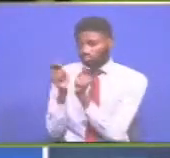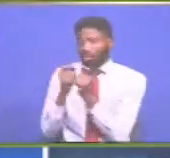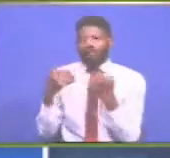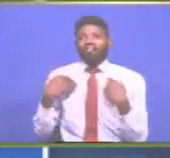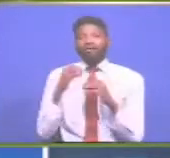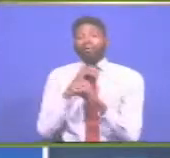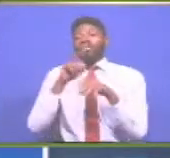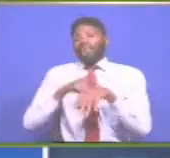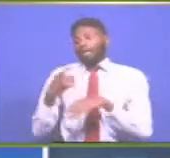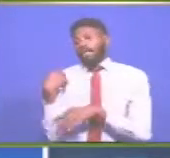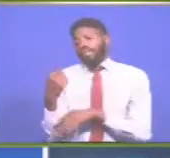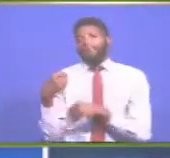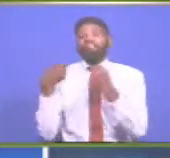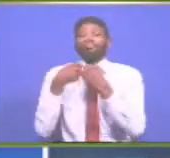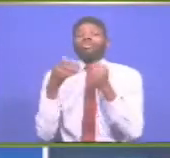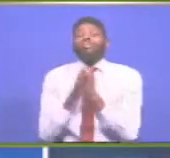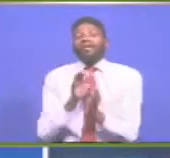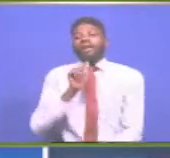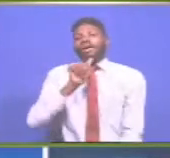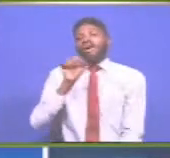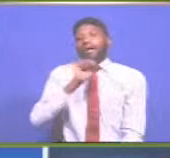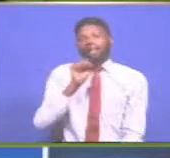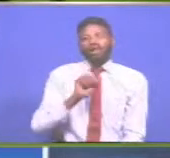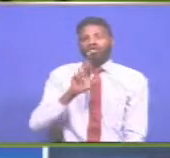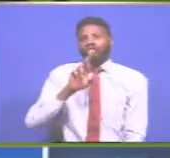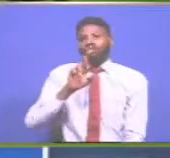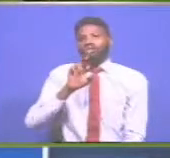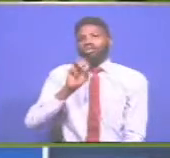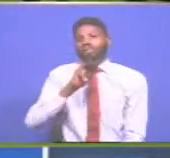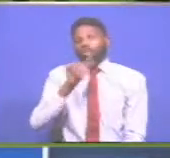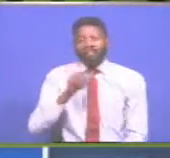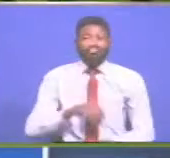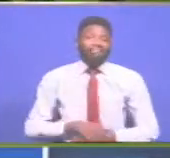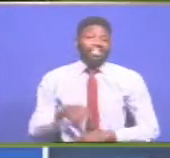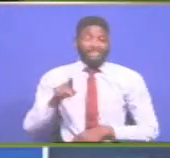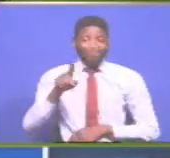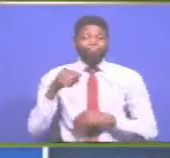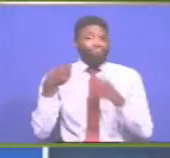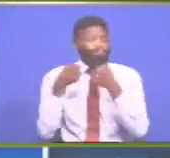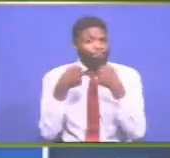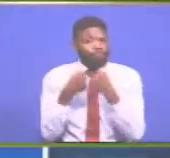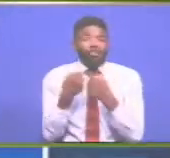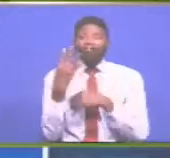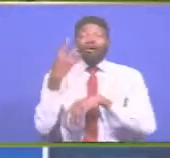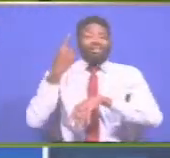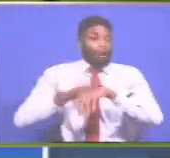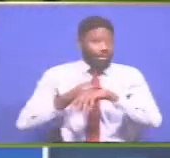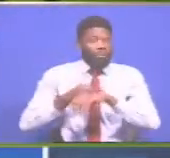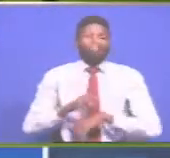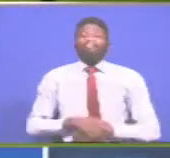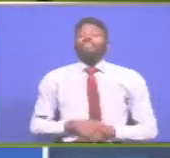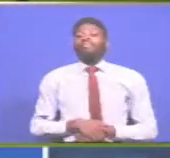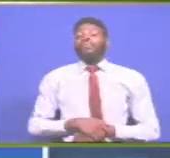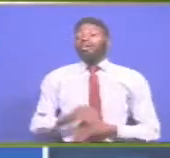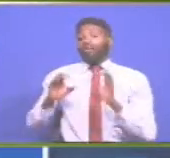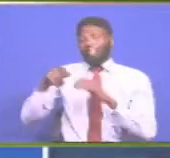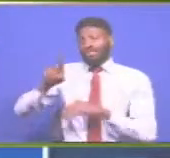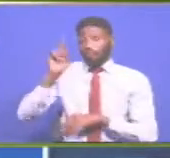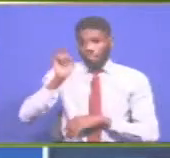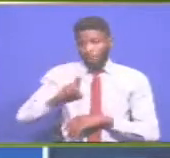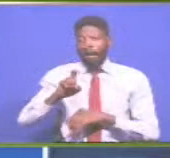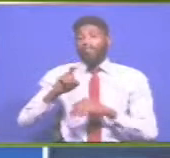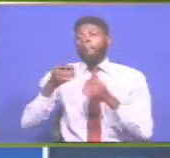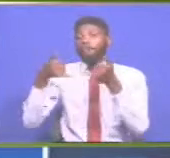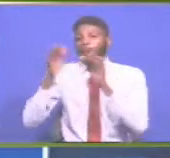AS Roma. However, given that they are playing 4 times in just 8 days, the manager will have to rotate his squad. In